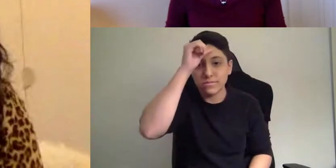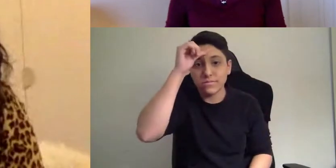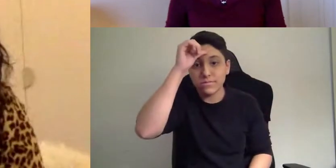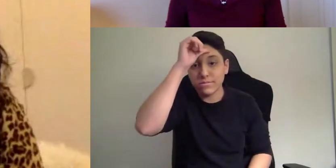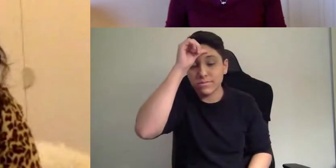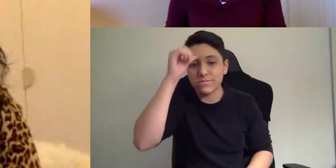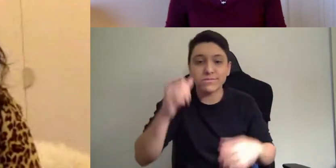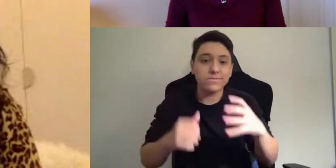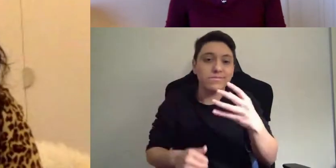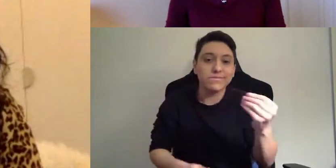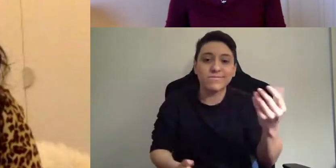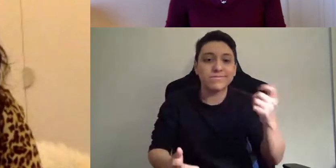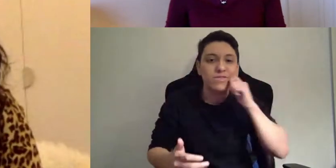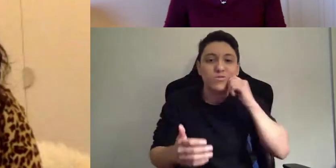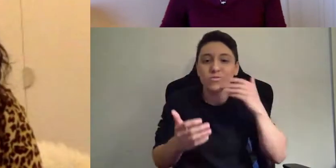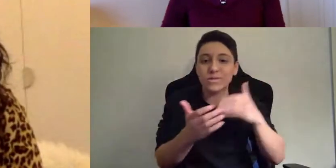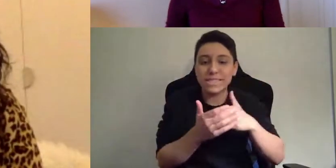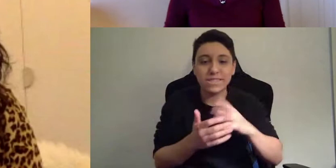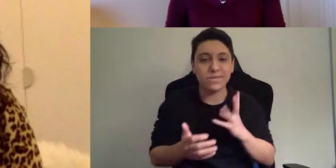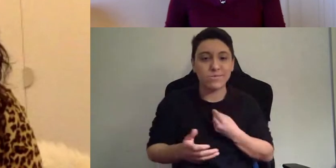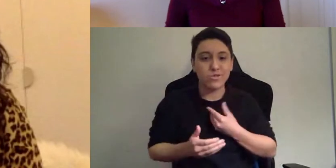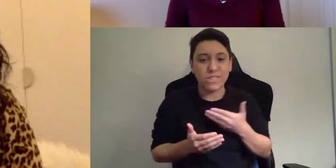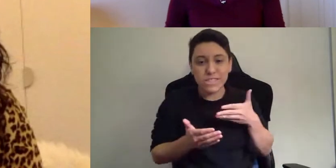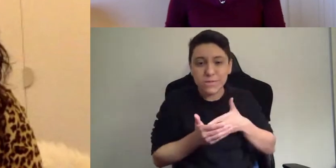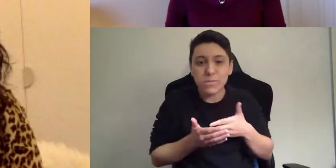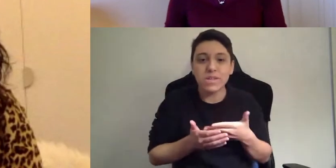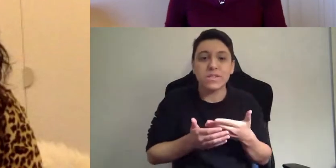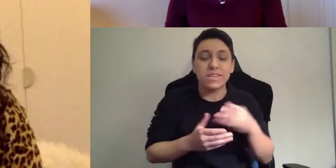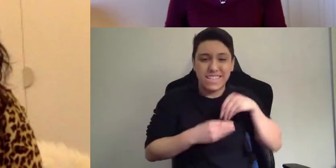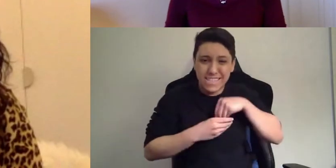racism, transphobia, internalized transphobia,